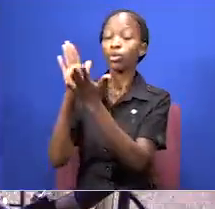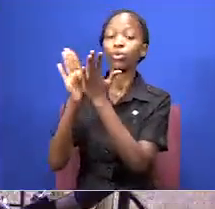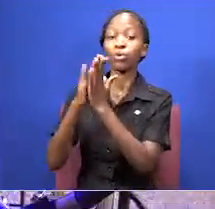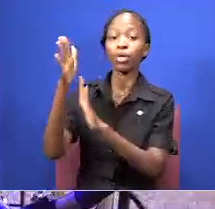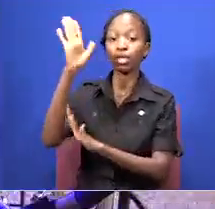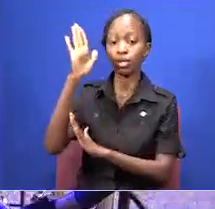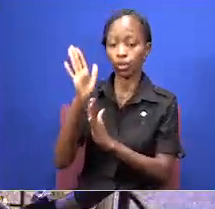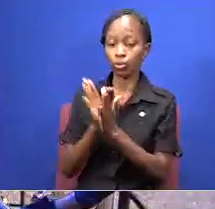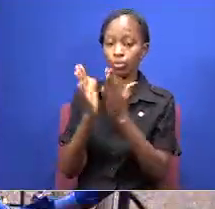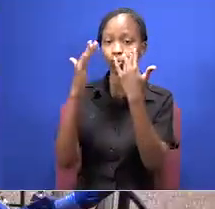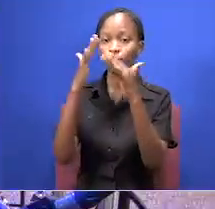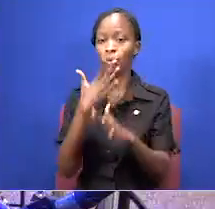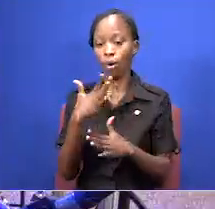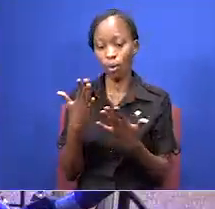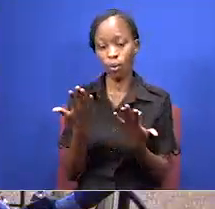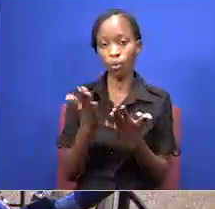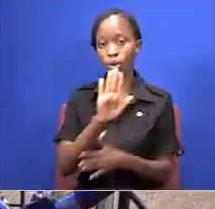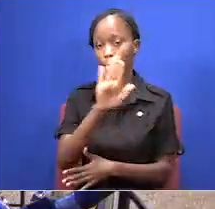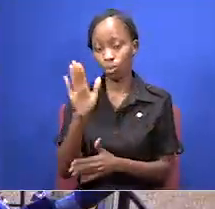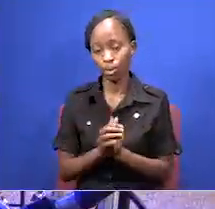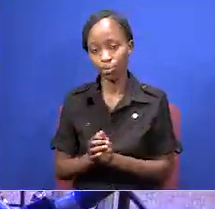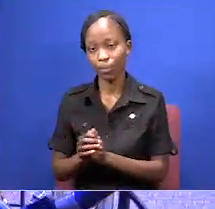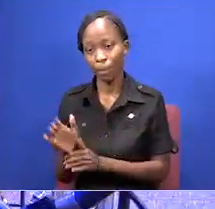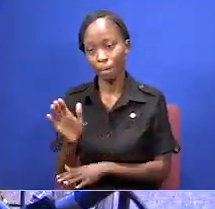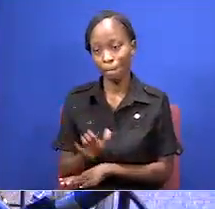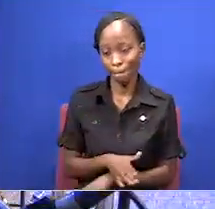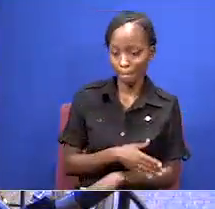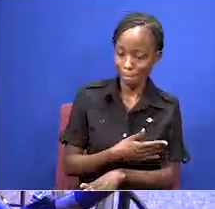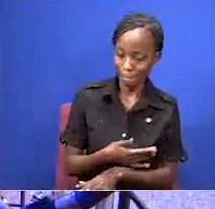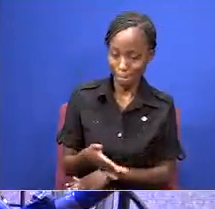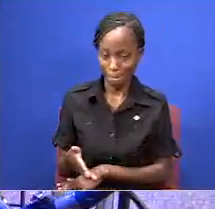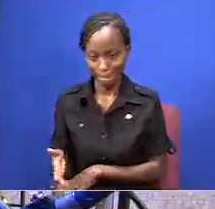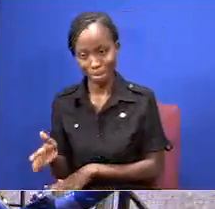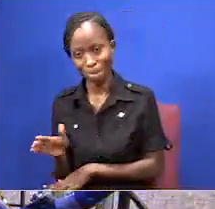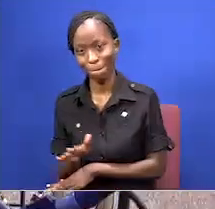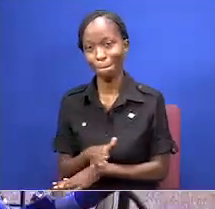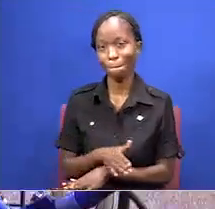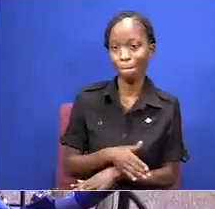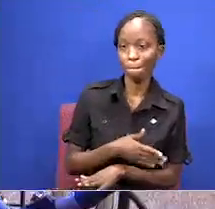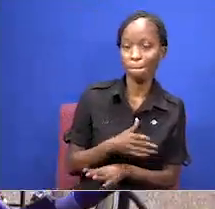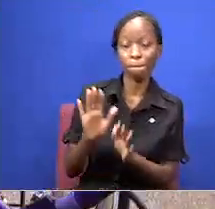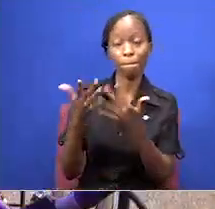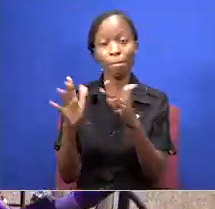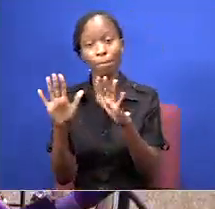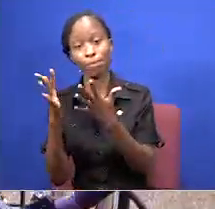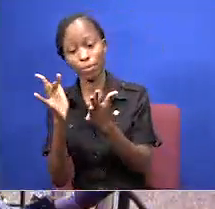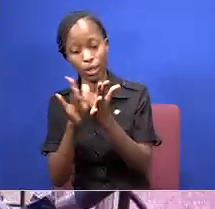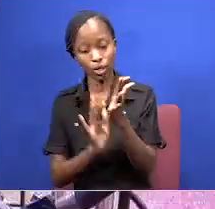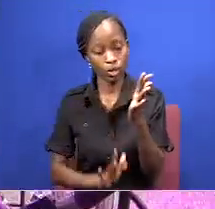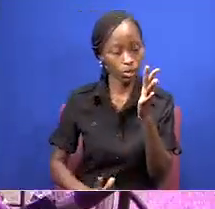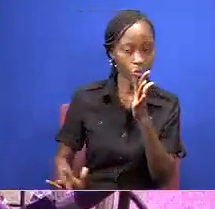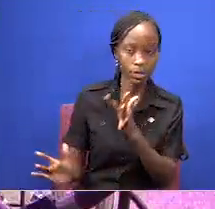Kwa shangwe na vigelegele popote ulipo. Unaweza pigia Yesu makofi popote